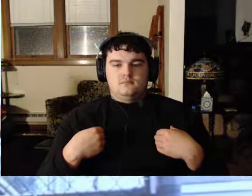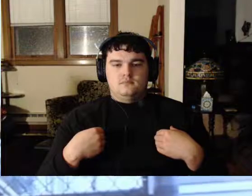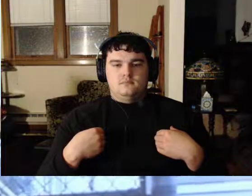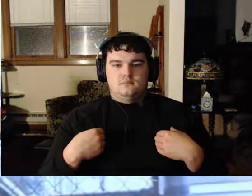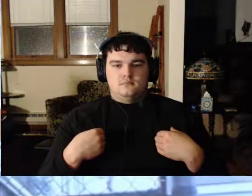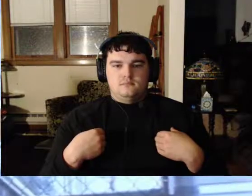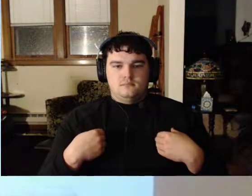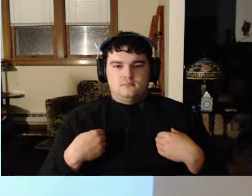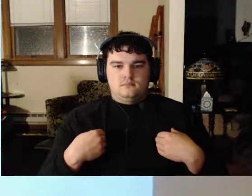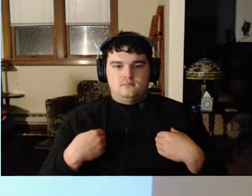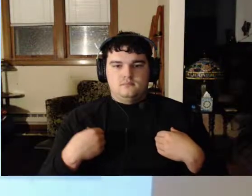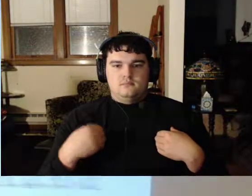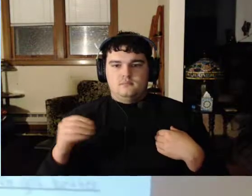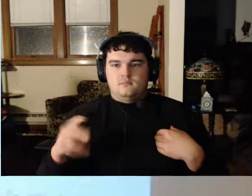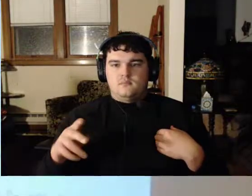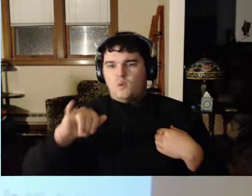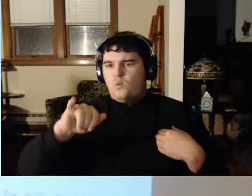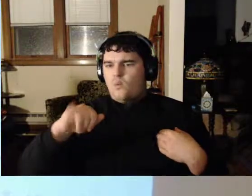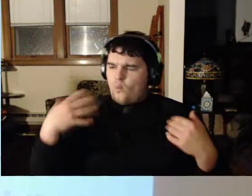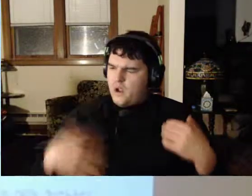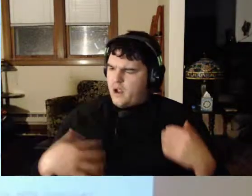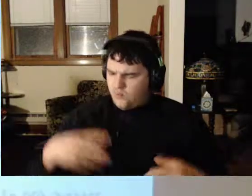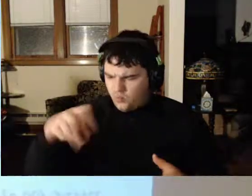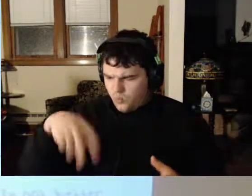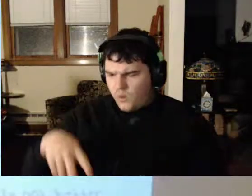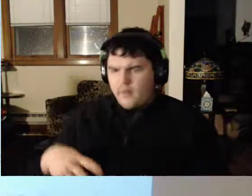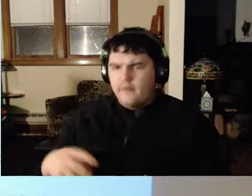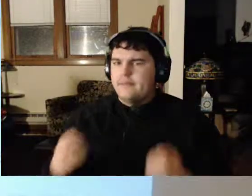Look at all this that Jose has on here.